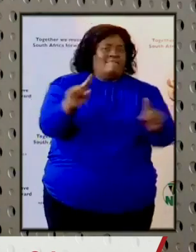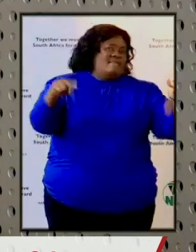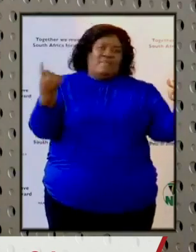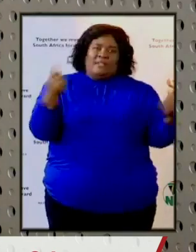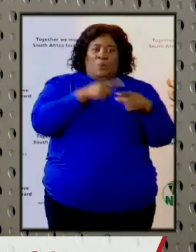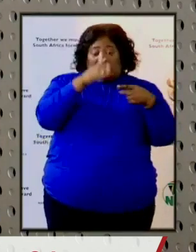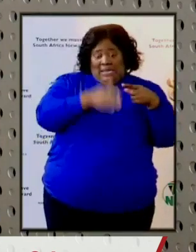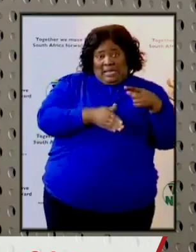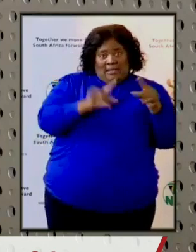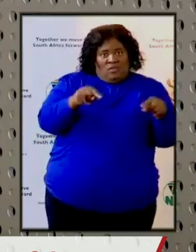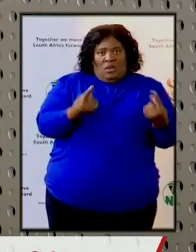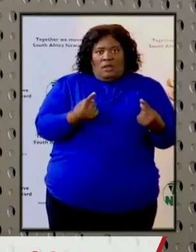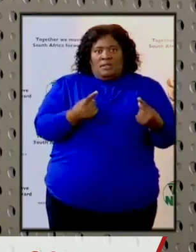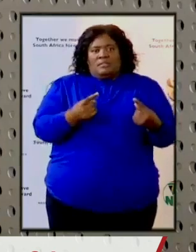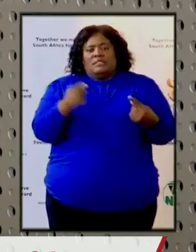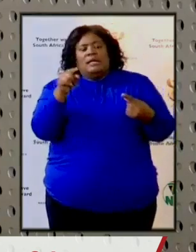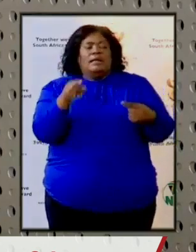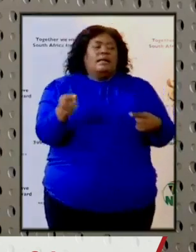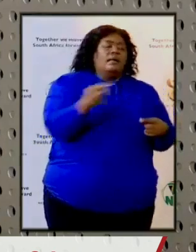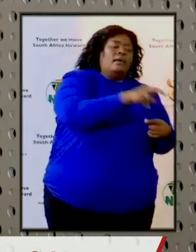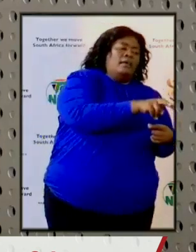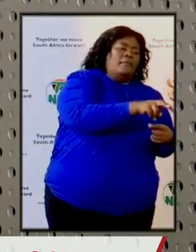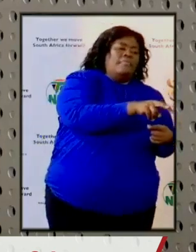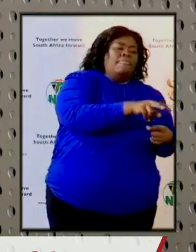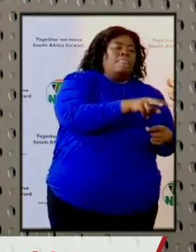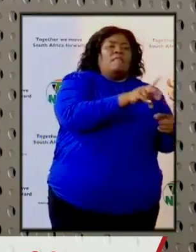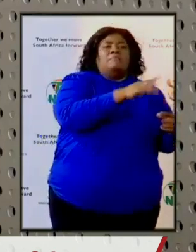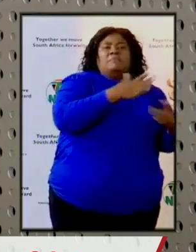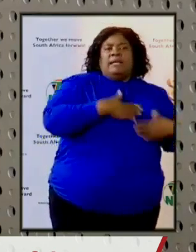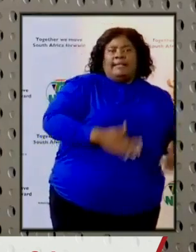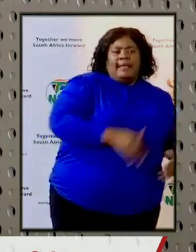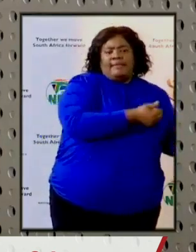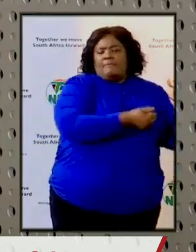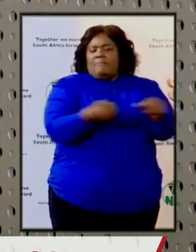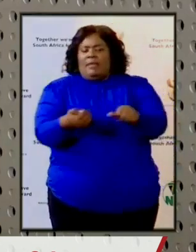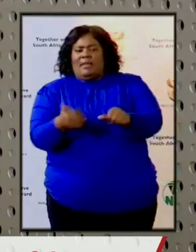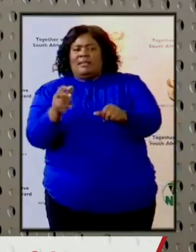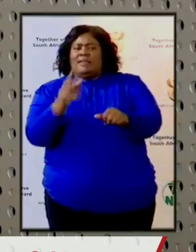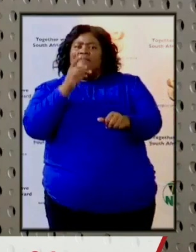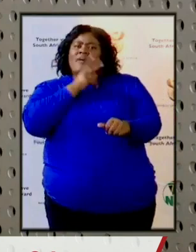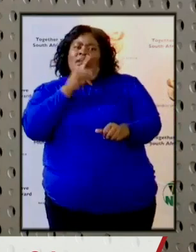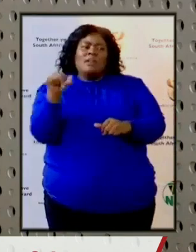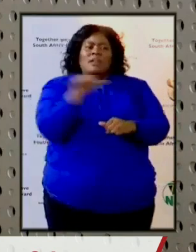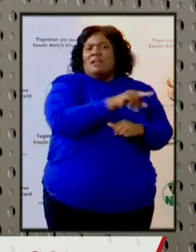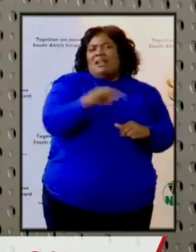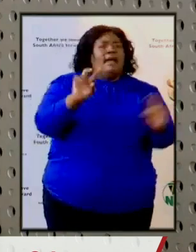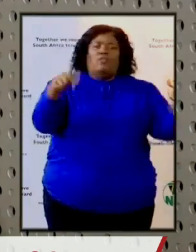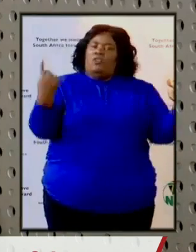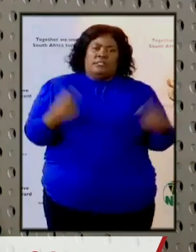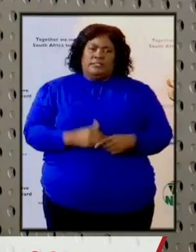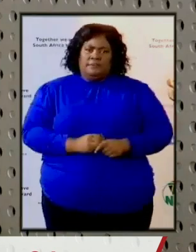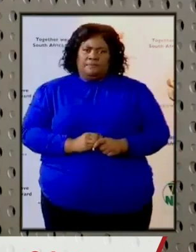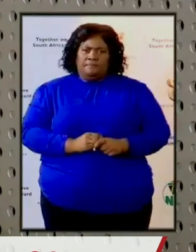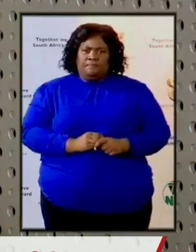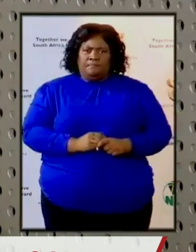Weekends going this way, after the weekend coming this way, no. So